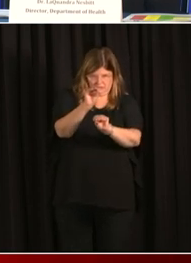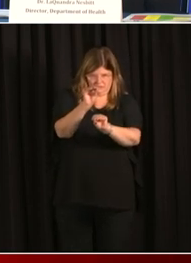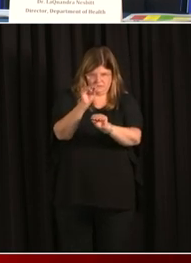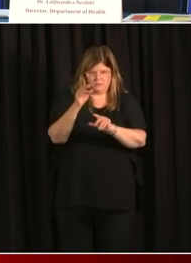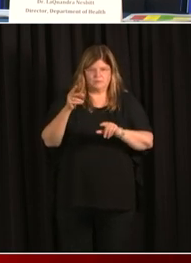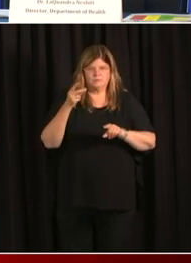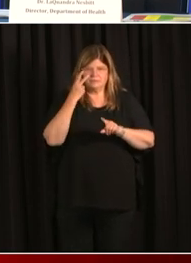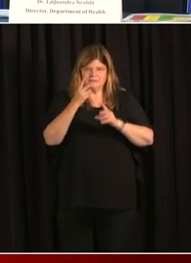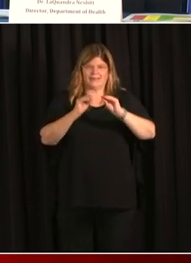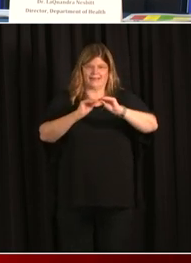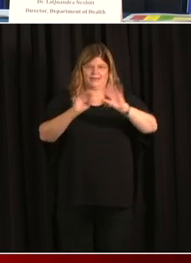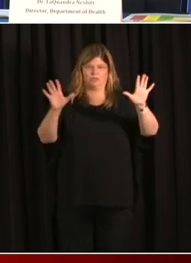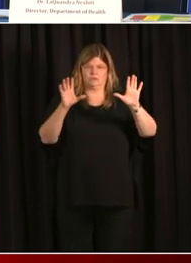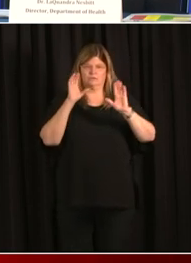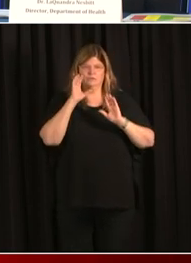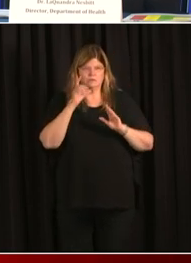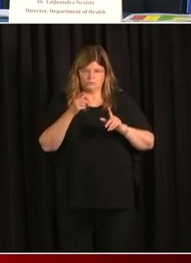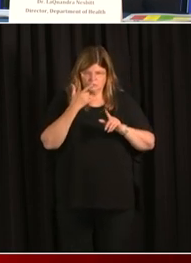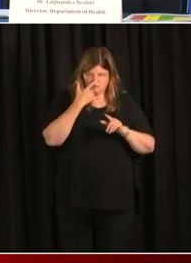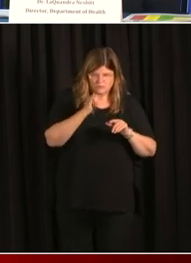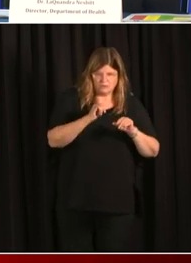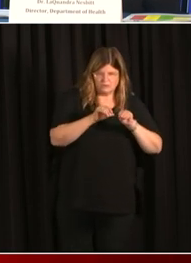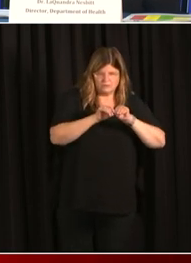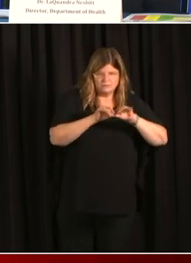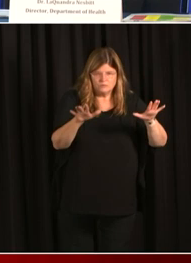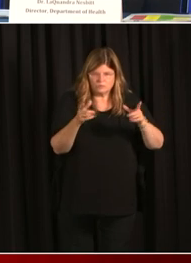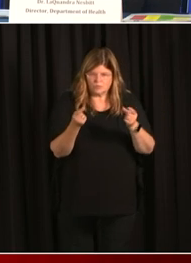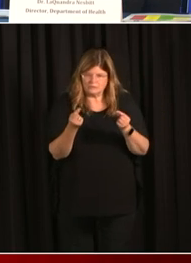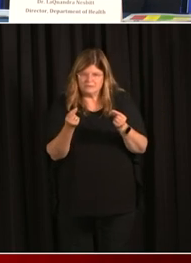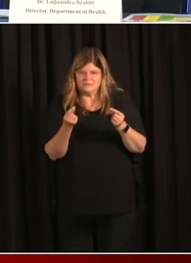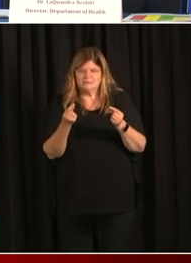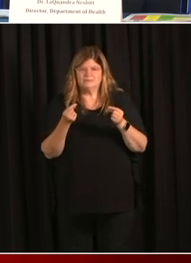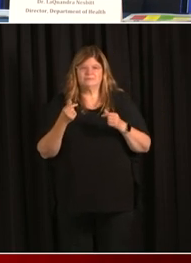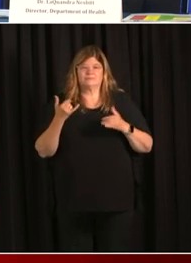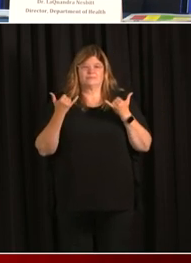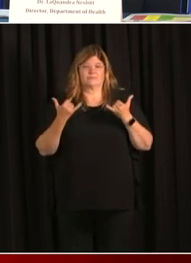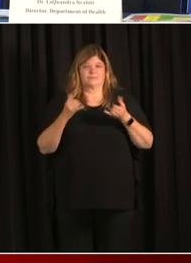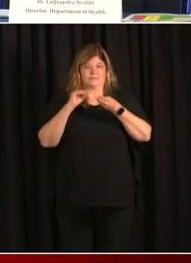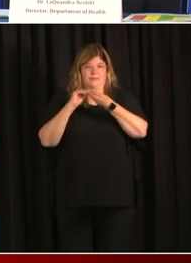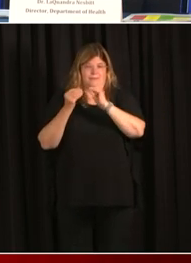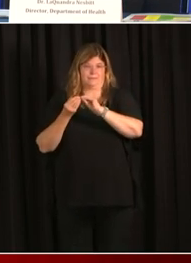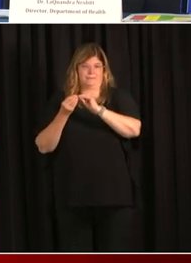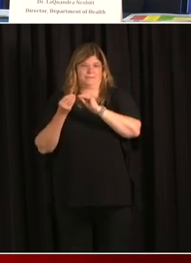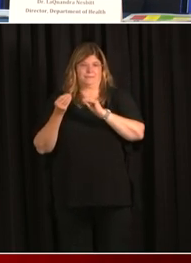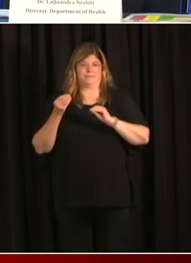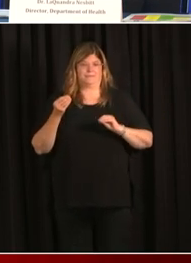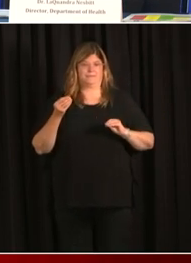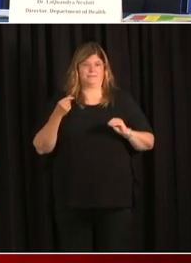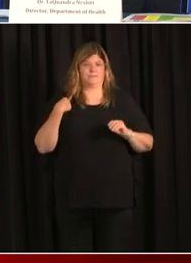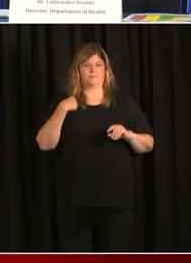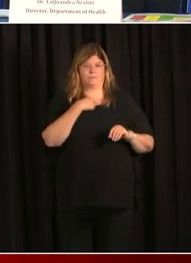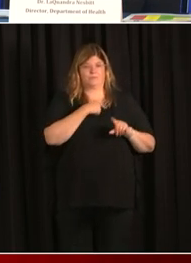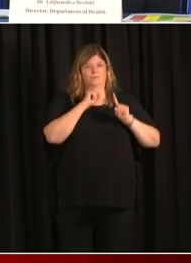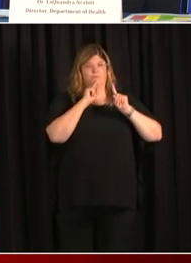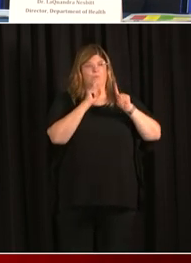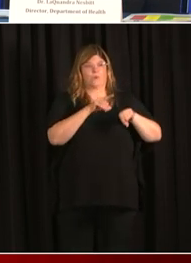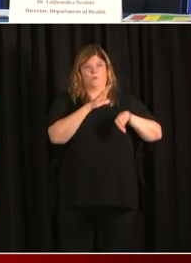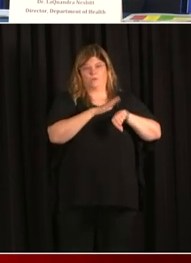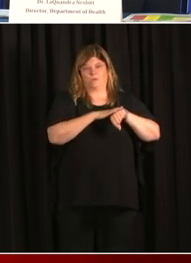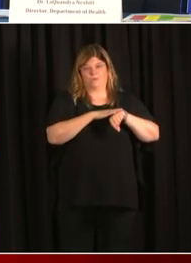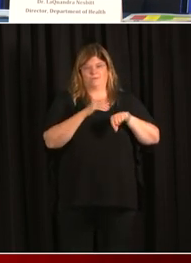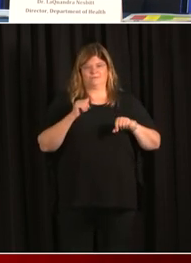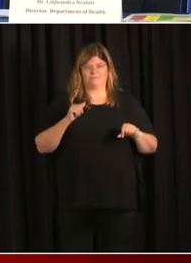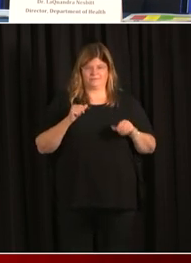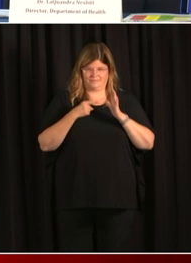a feature of community engagement. We're giving you some other metrics that we report out on. We share